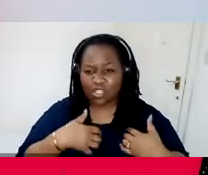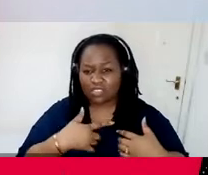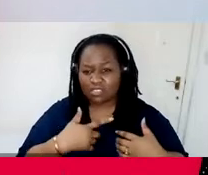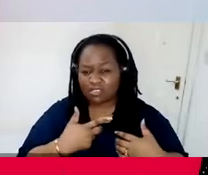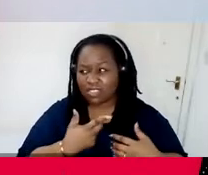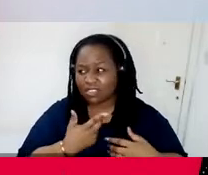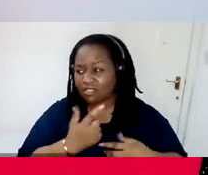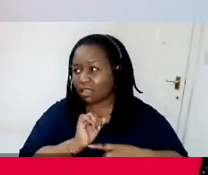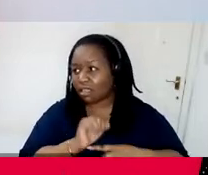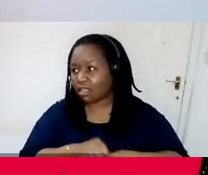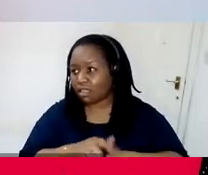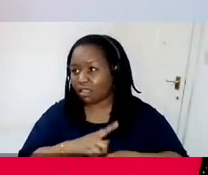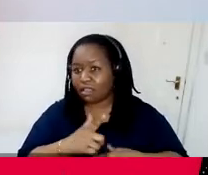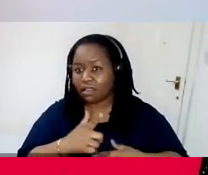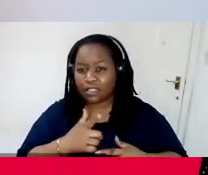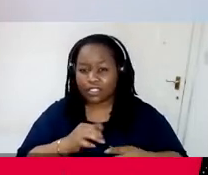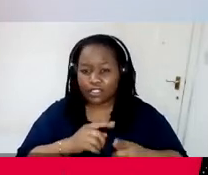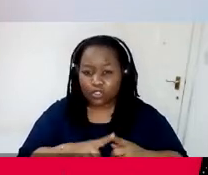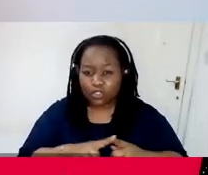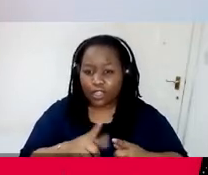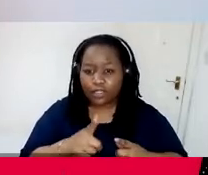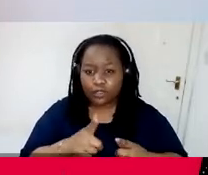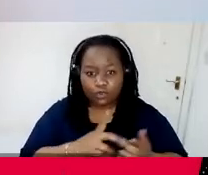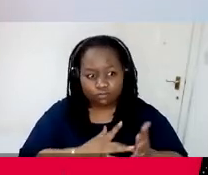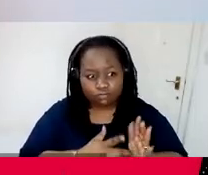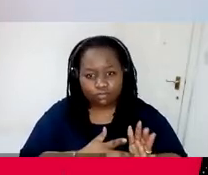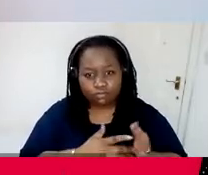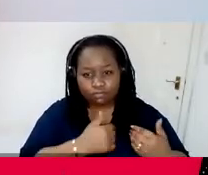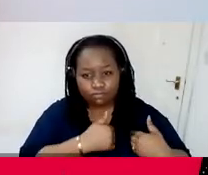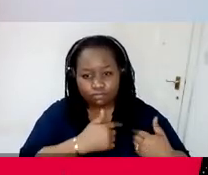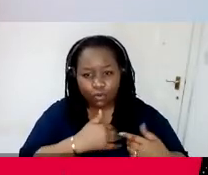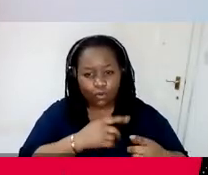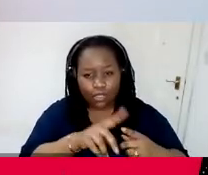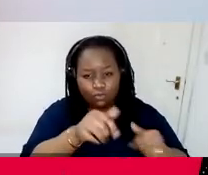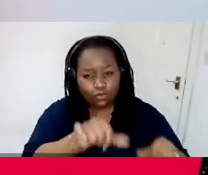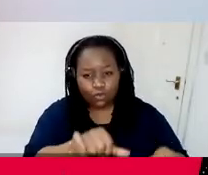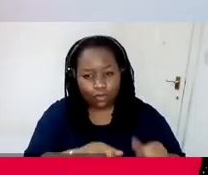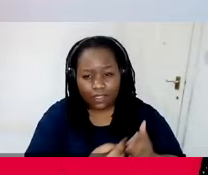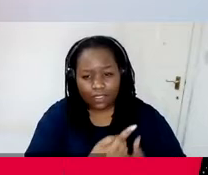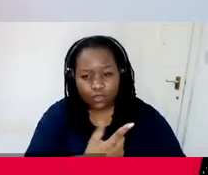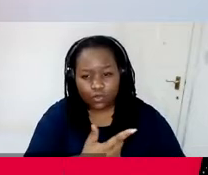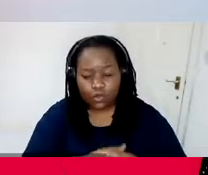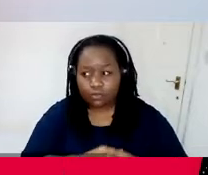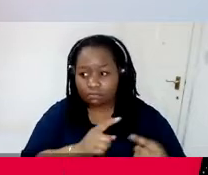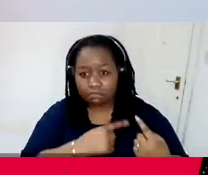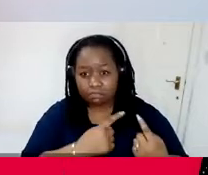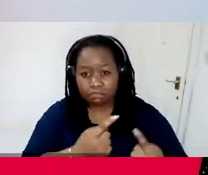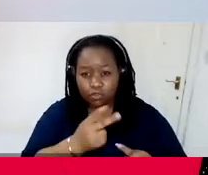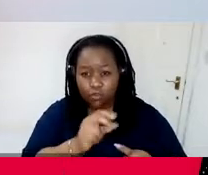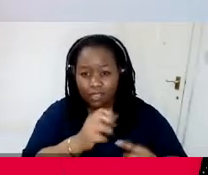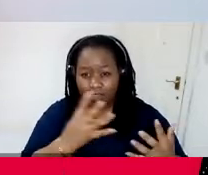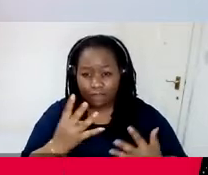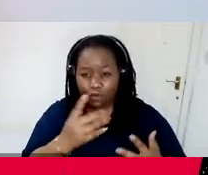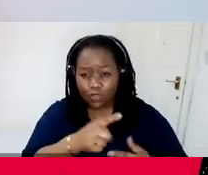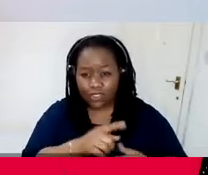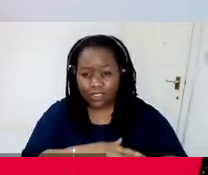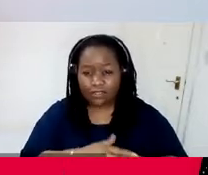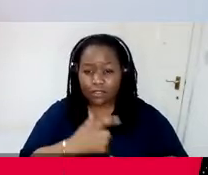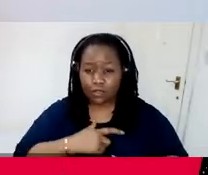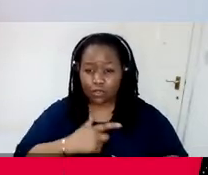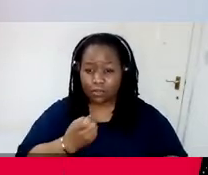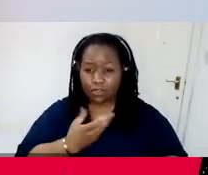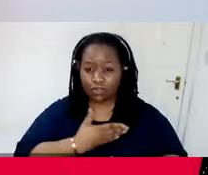in pursuing credible accountability or redress. since 2014, human